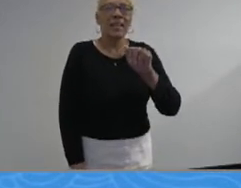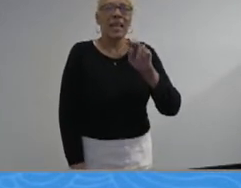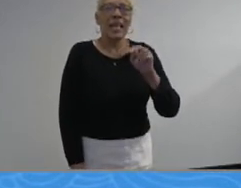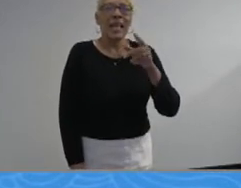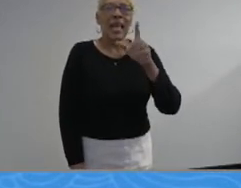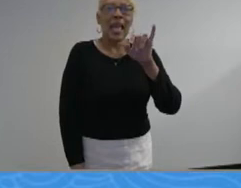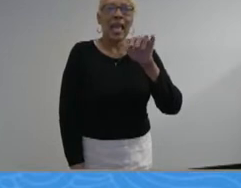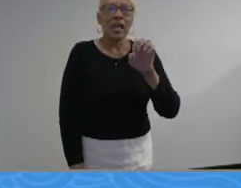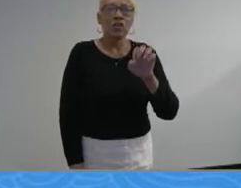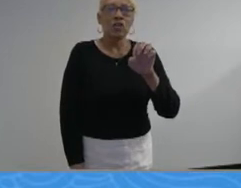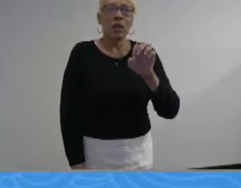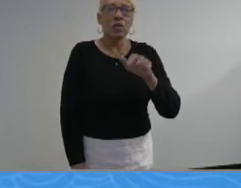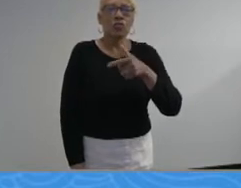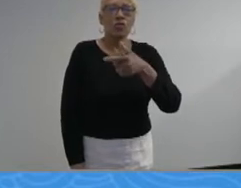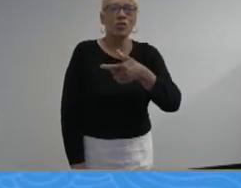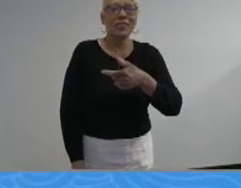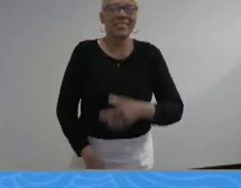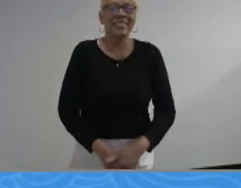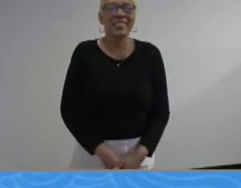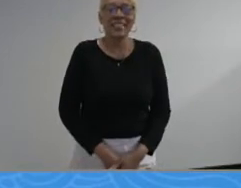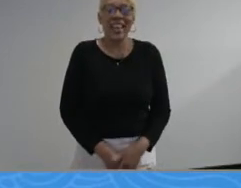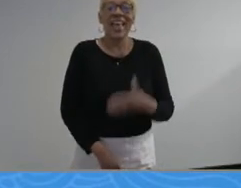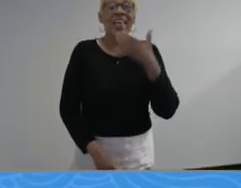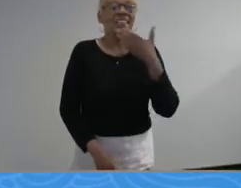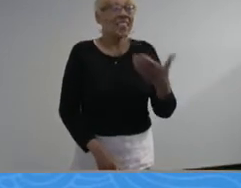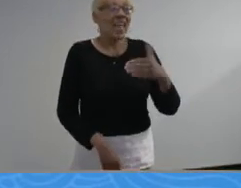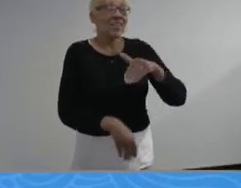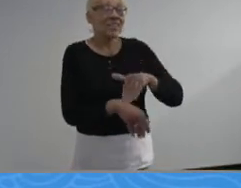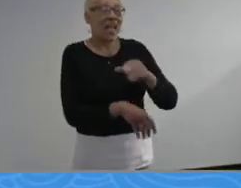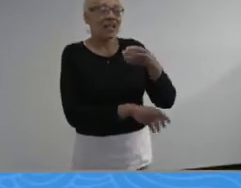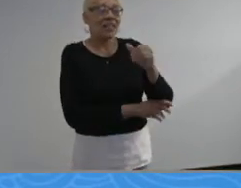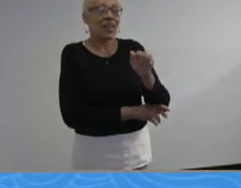here. Hello. Thank you, Dr. Howard.